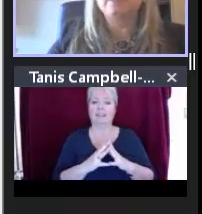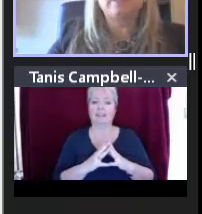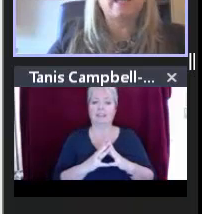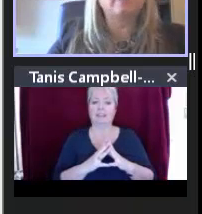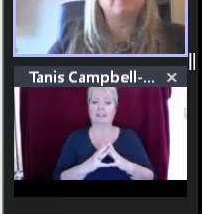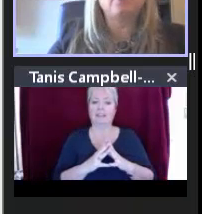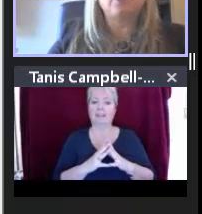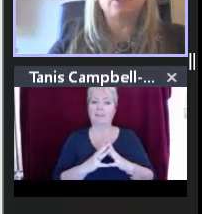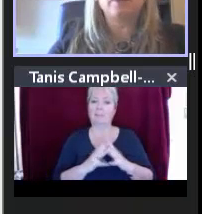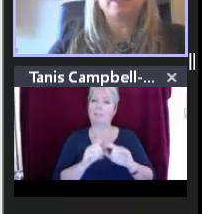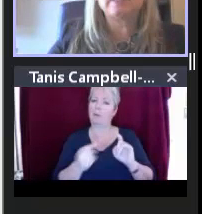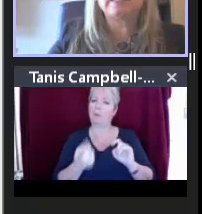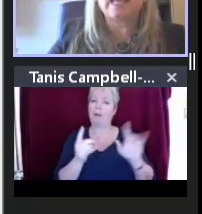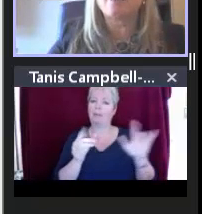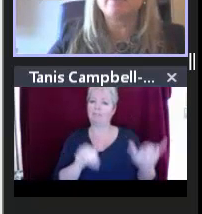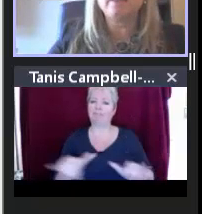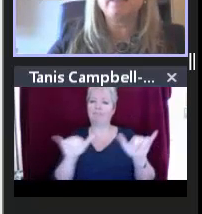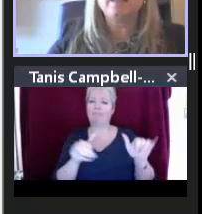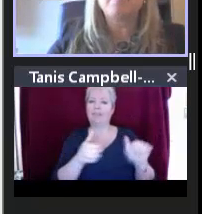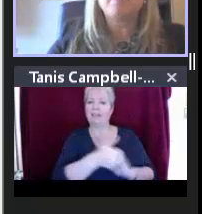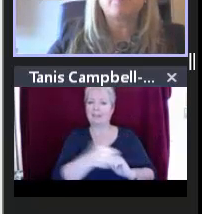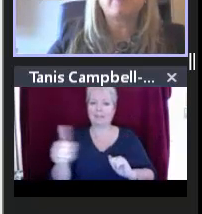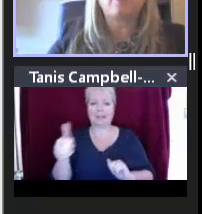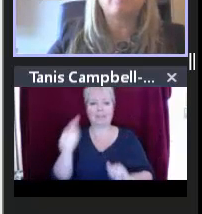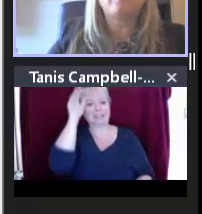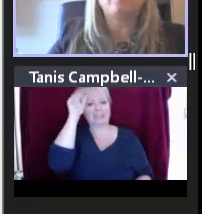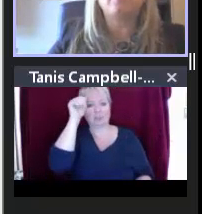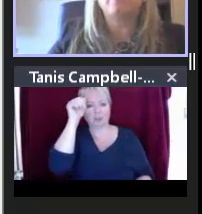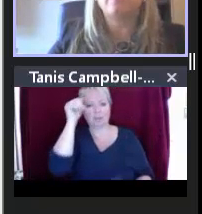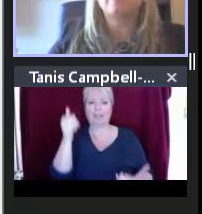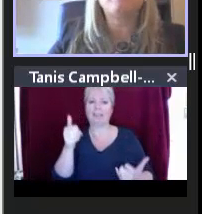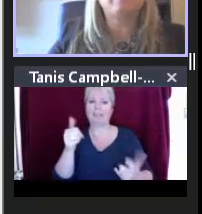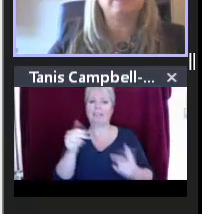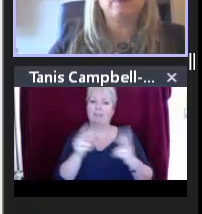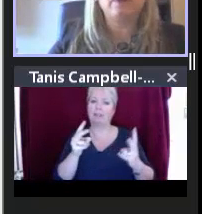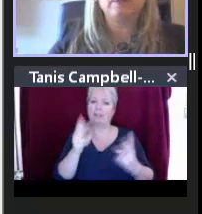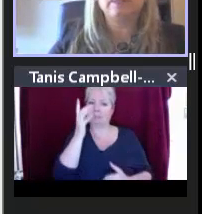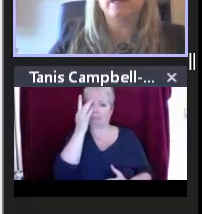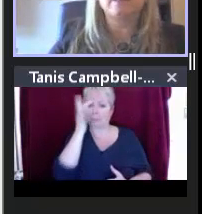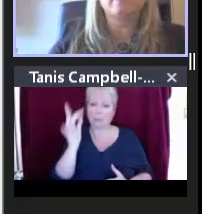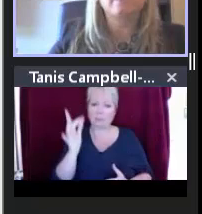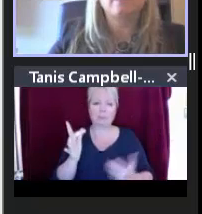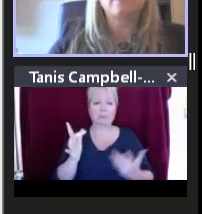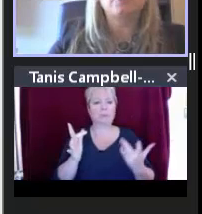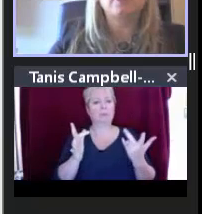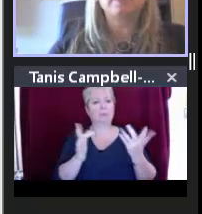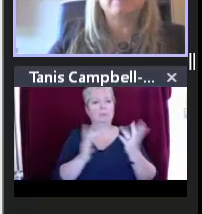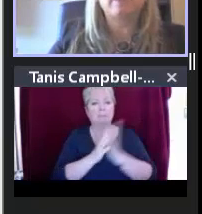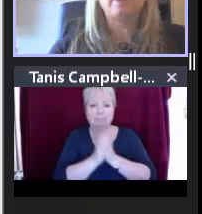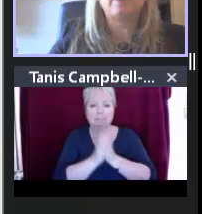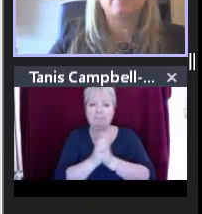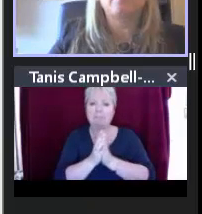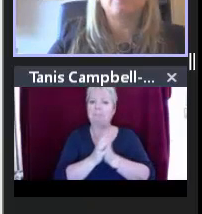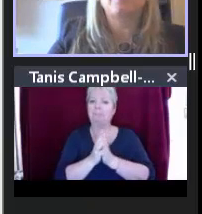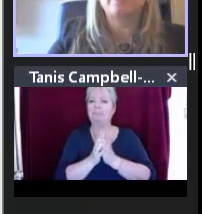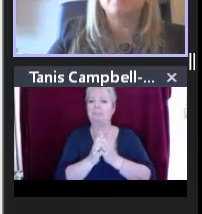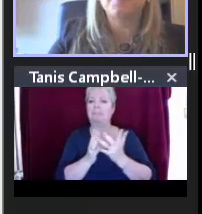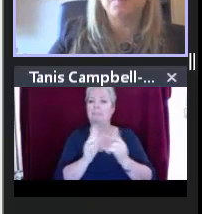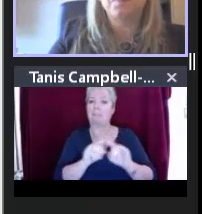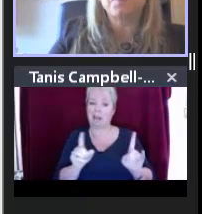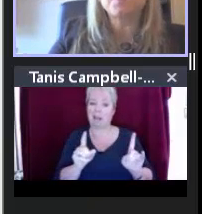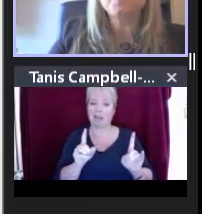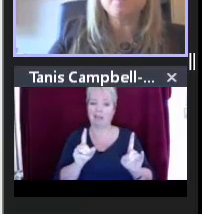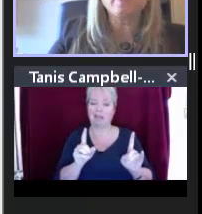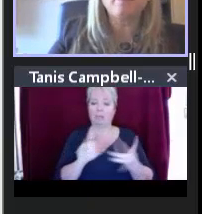they're really talented, determined, and savvy, but quite often they're at a place where they're stuck in terms of their